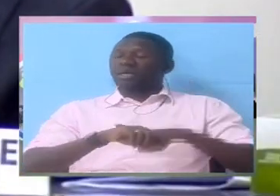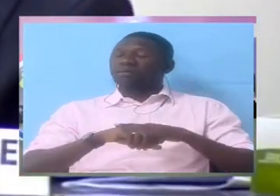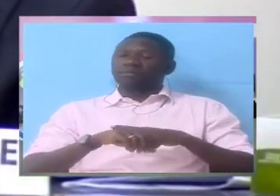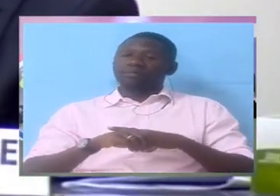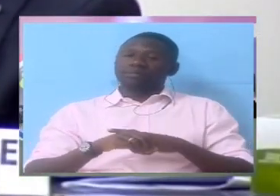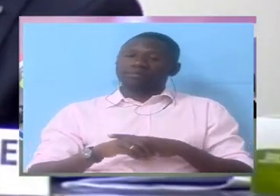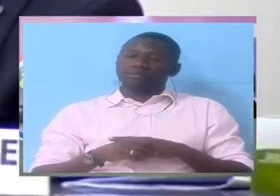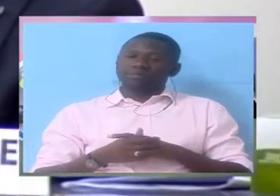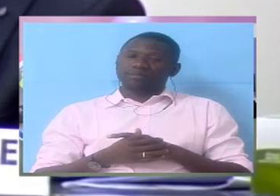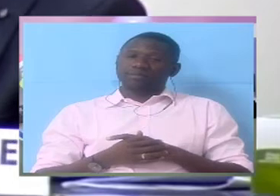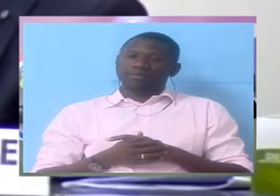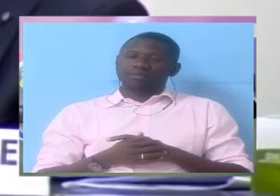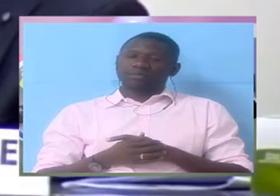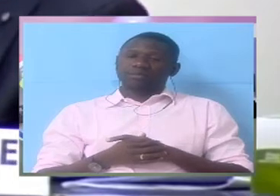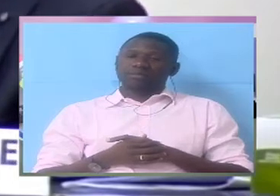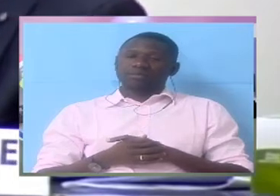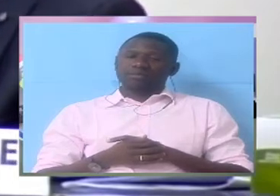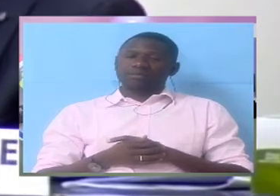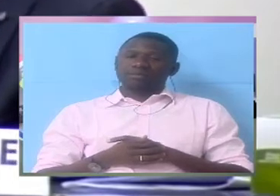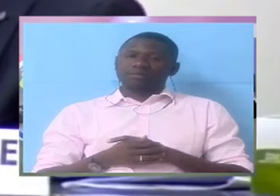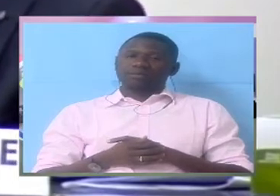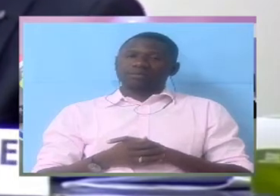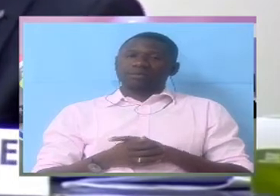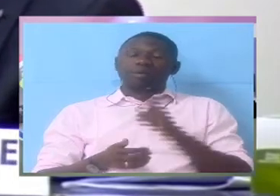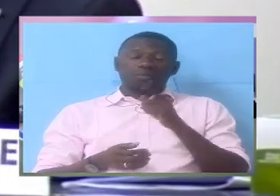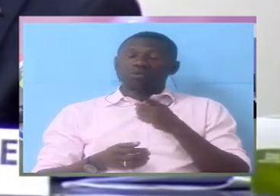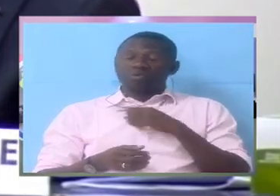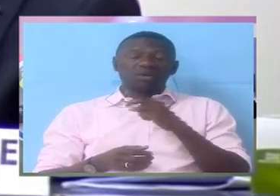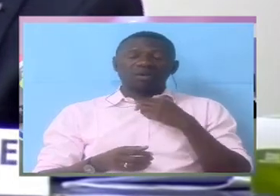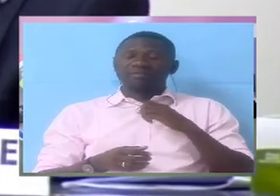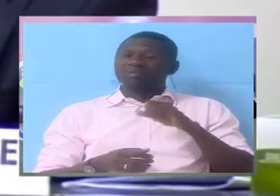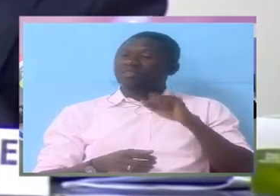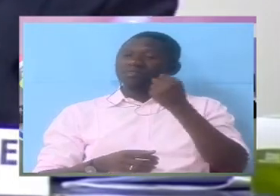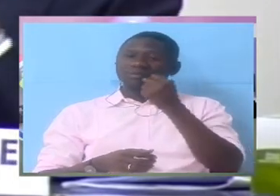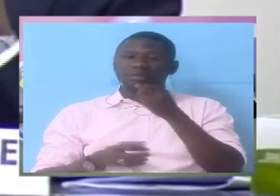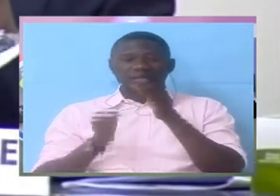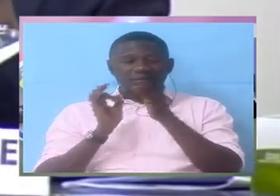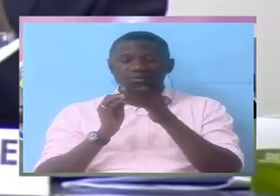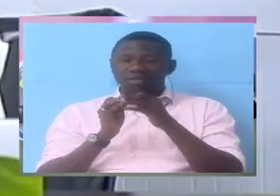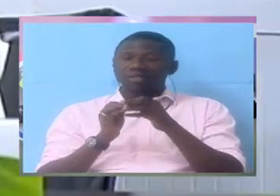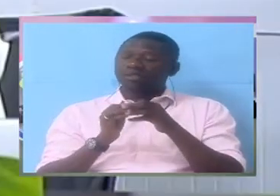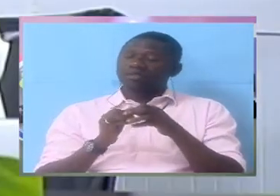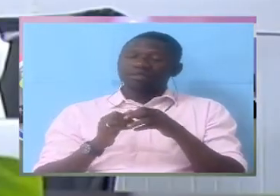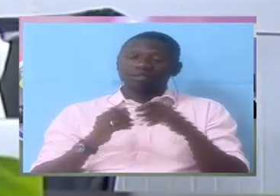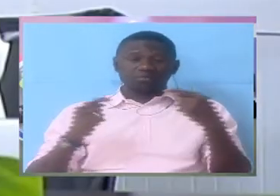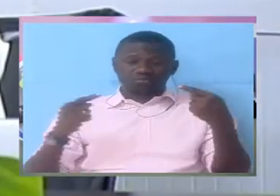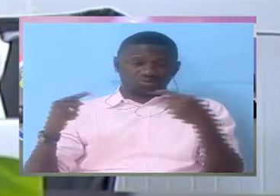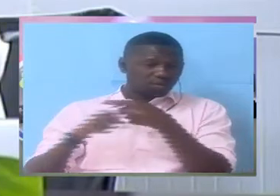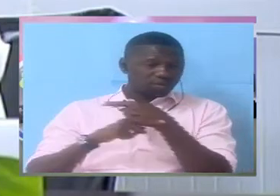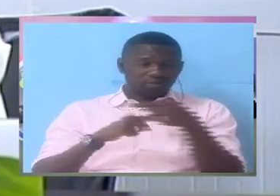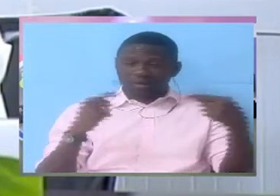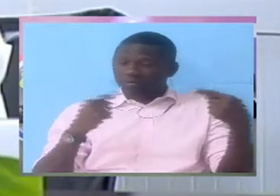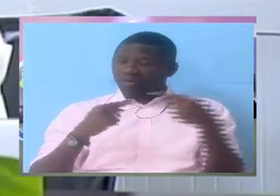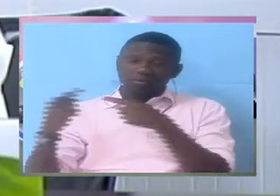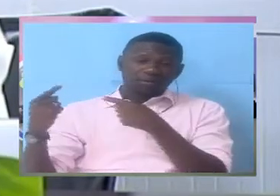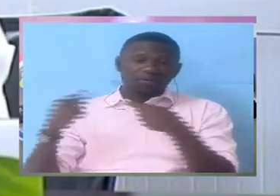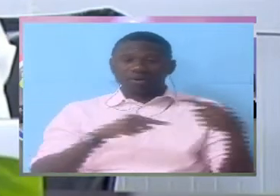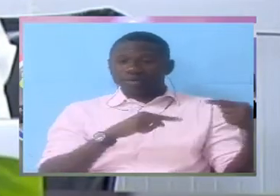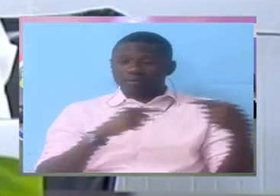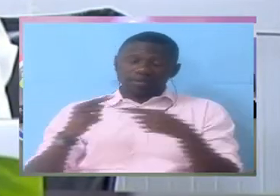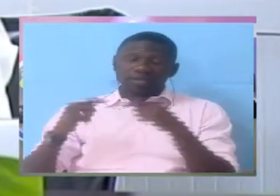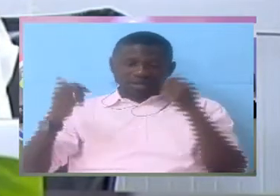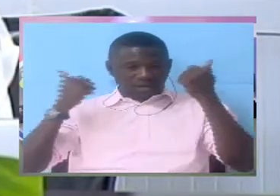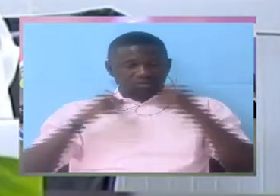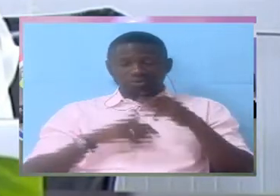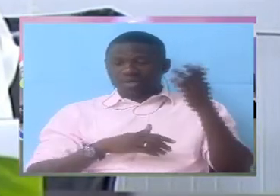you have hardly described a confrontation. Bari senyolo menketa wala lunyolo menketa imanio senayandi